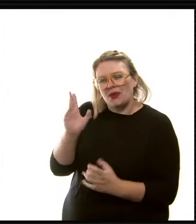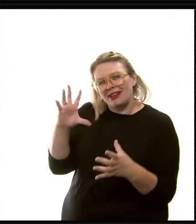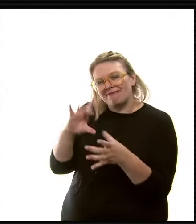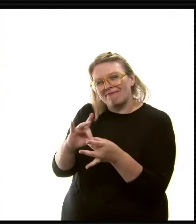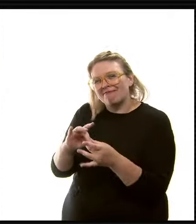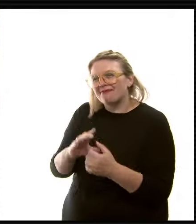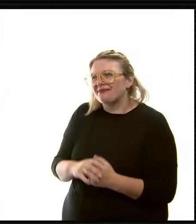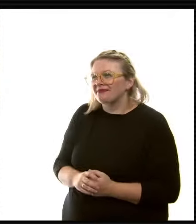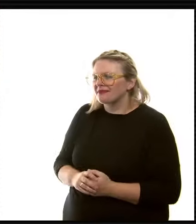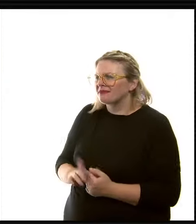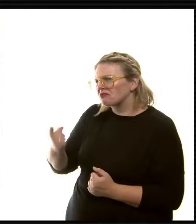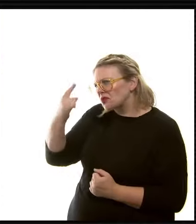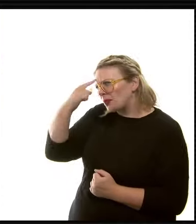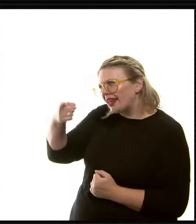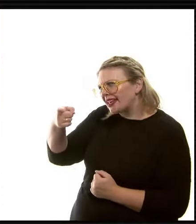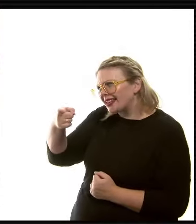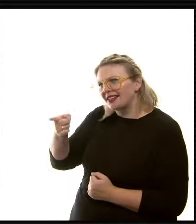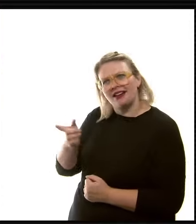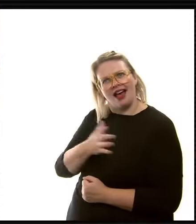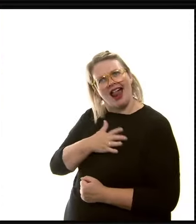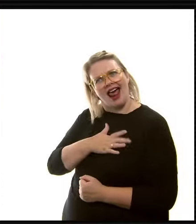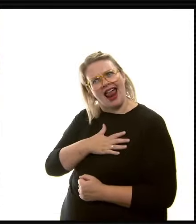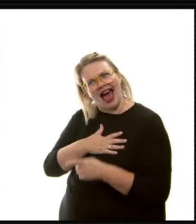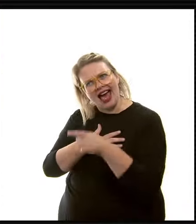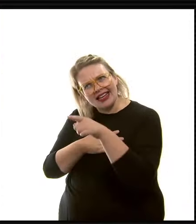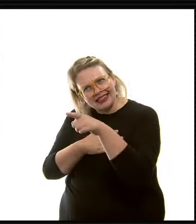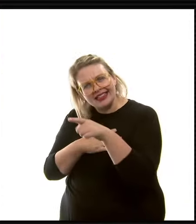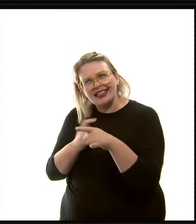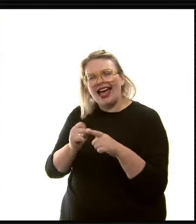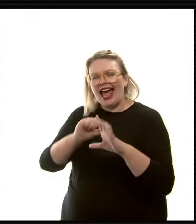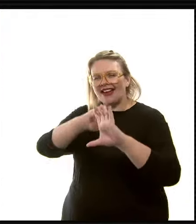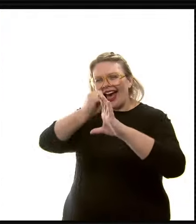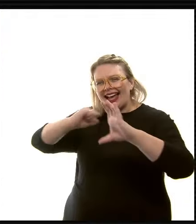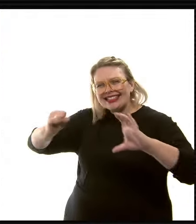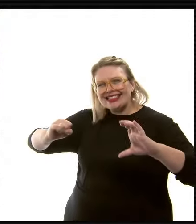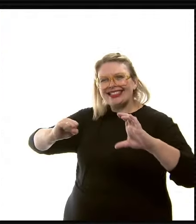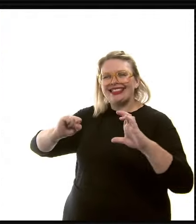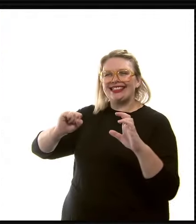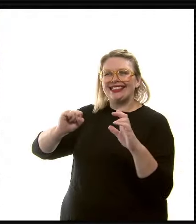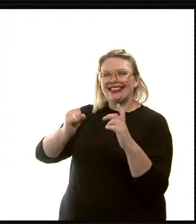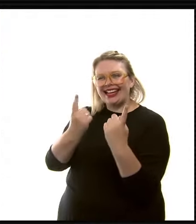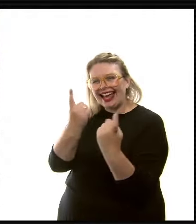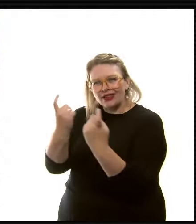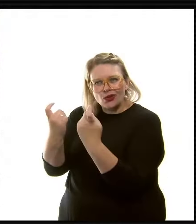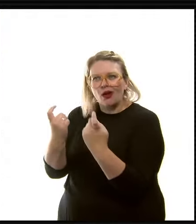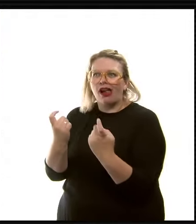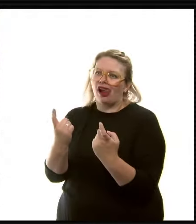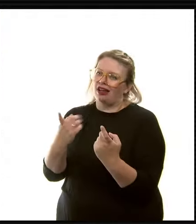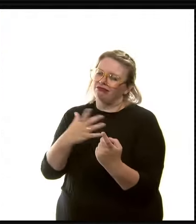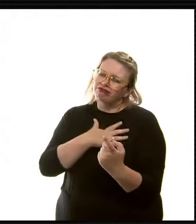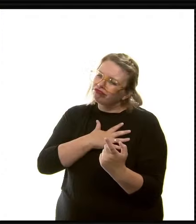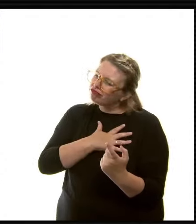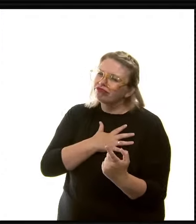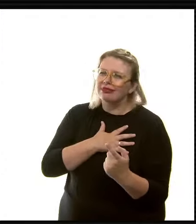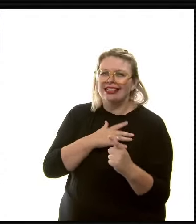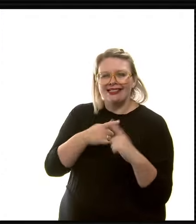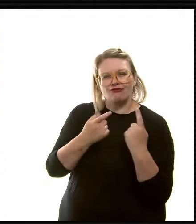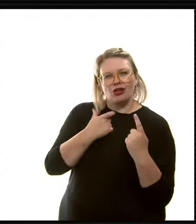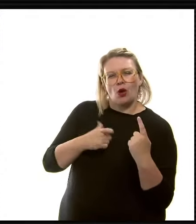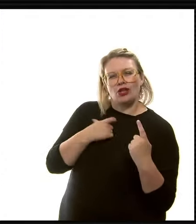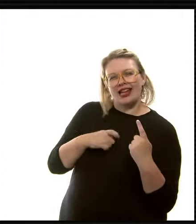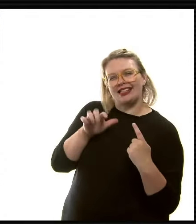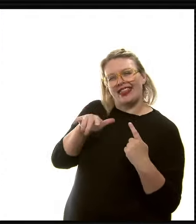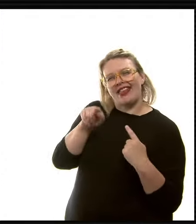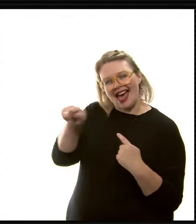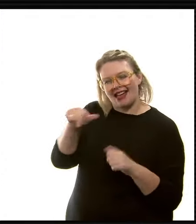far? I think it's coming together really nice. I love that we've got the icing and the frosting and candles. I love the fact we've got contrasting personalities shining